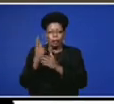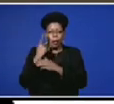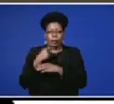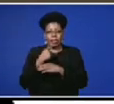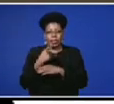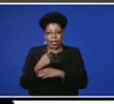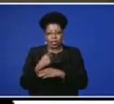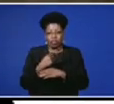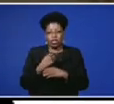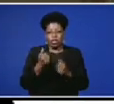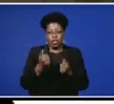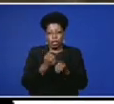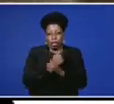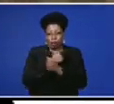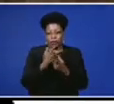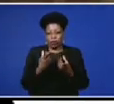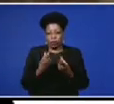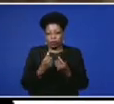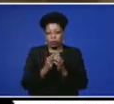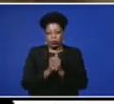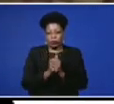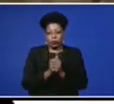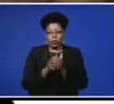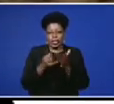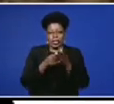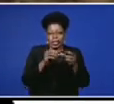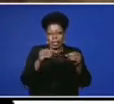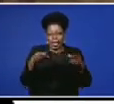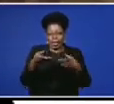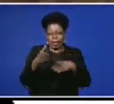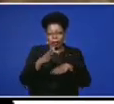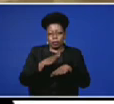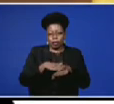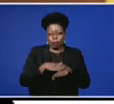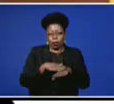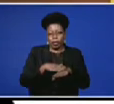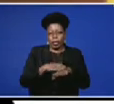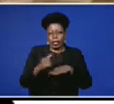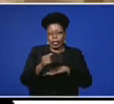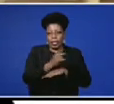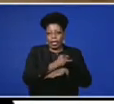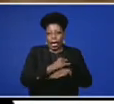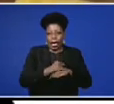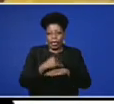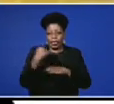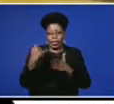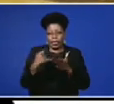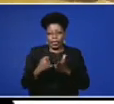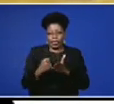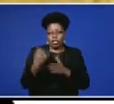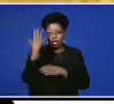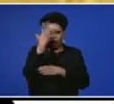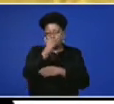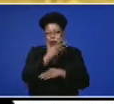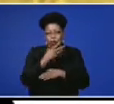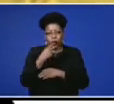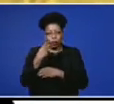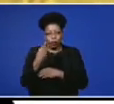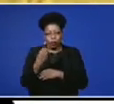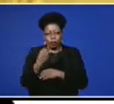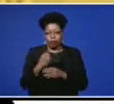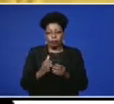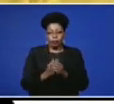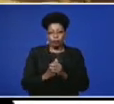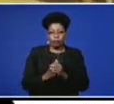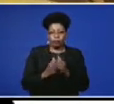is passionate about. It's a sand that comes upon the island, and it's so beautiful. It's like a lot